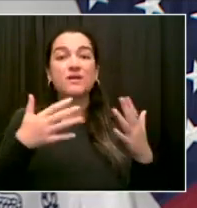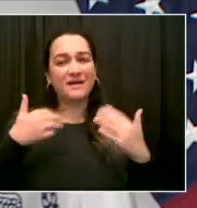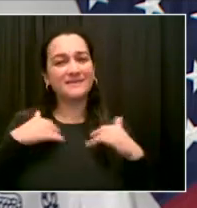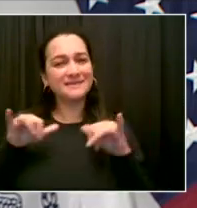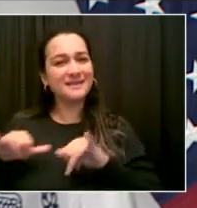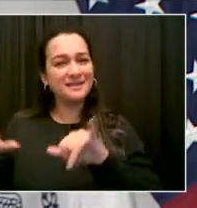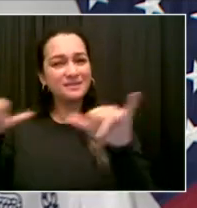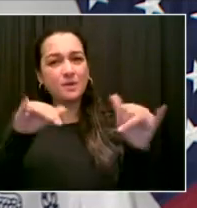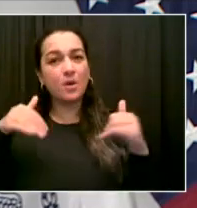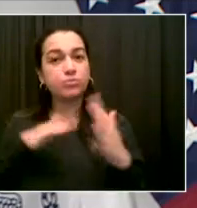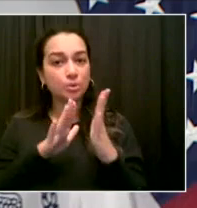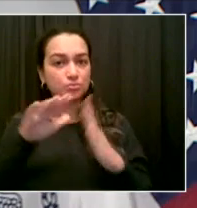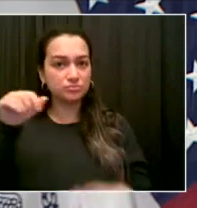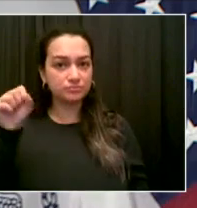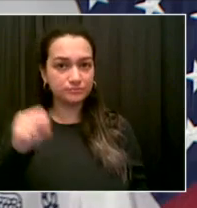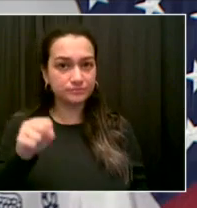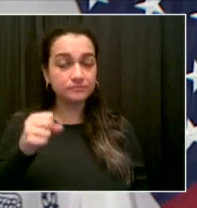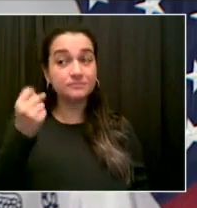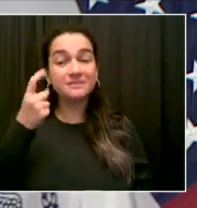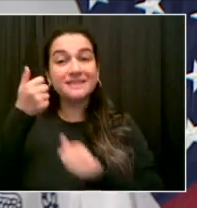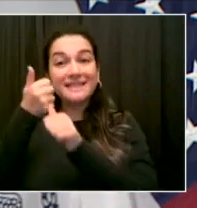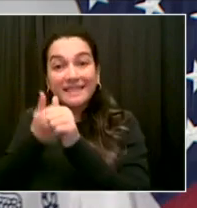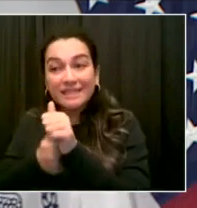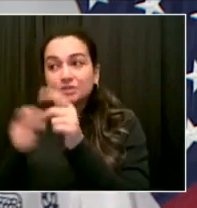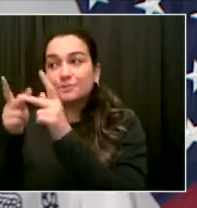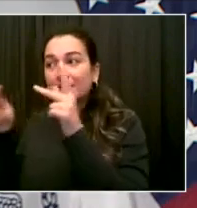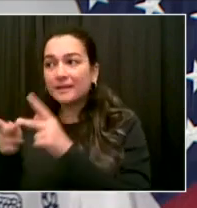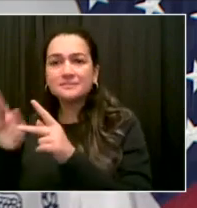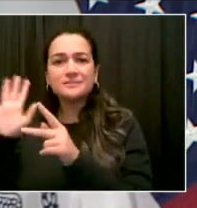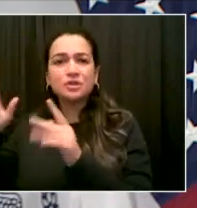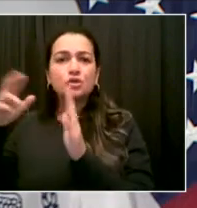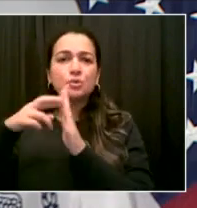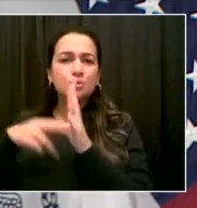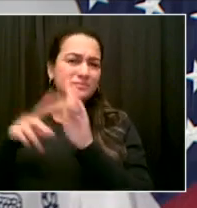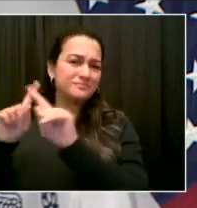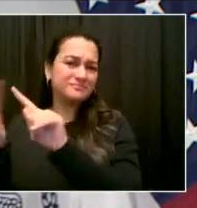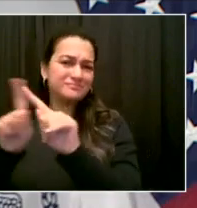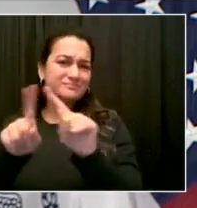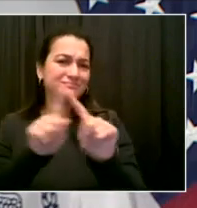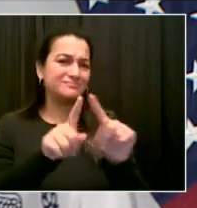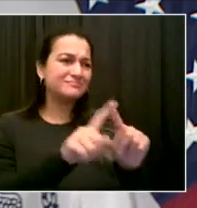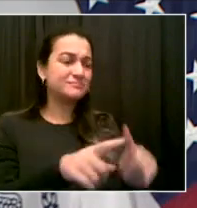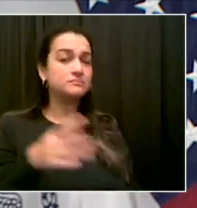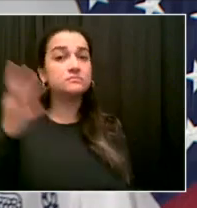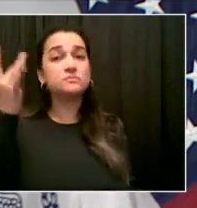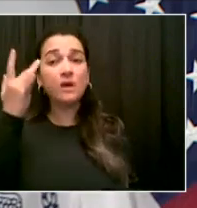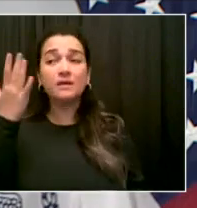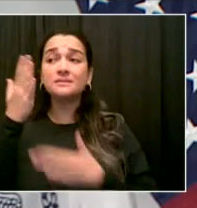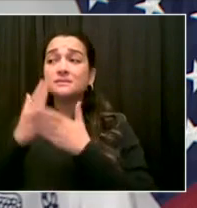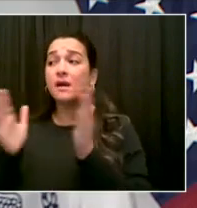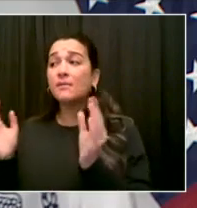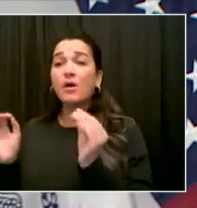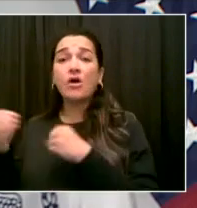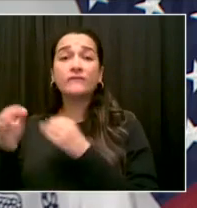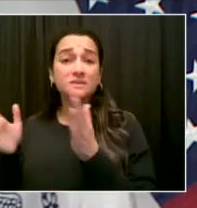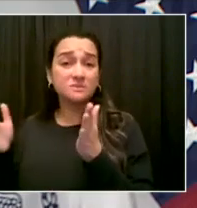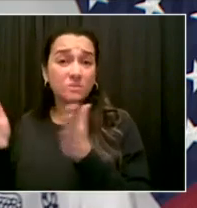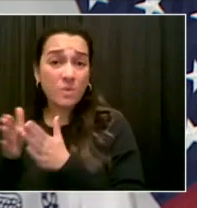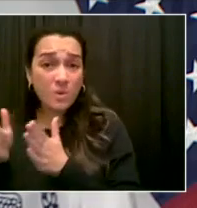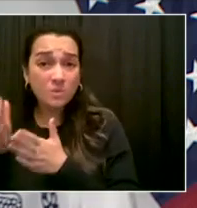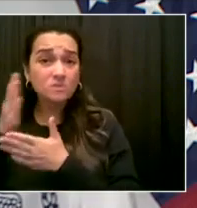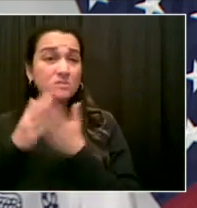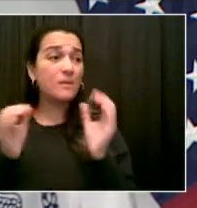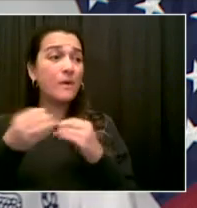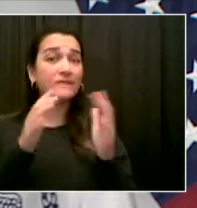offices have more space, some offices have less space. But no, I'm quite satisfied. It's been a careful, consultative approach, and it's